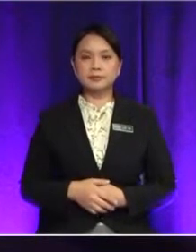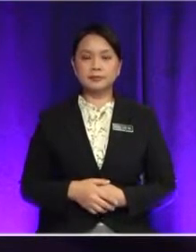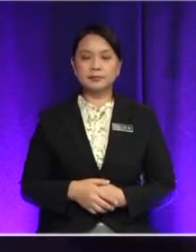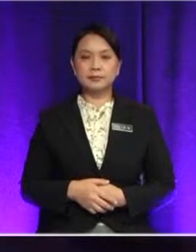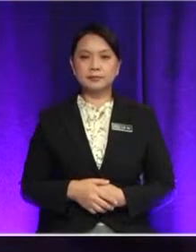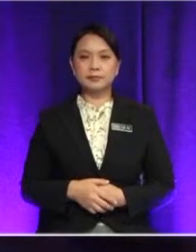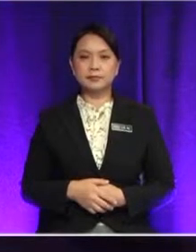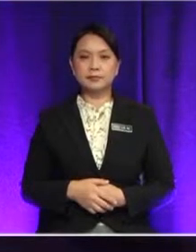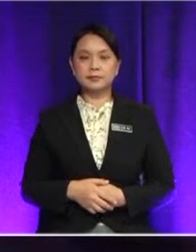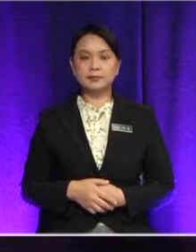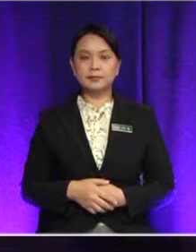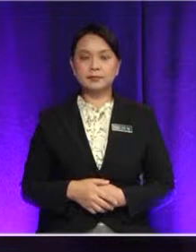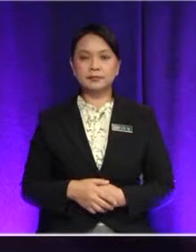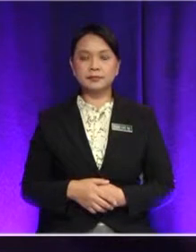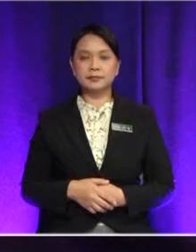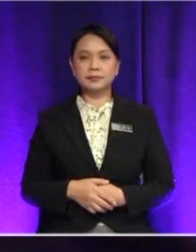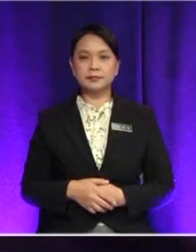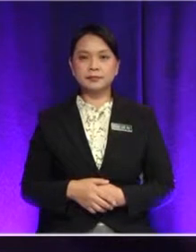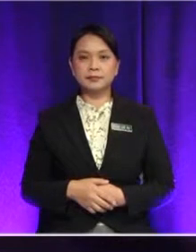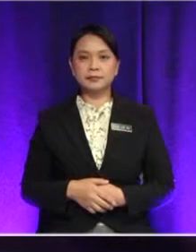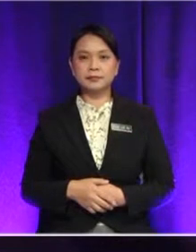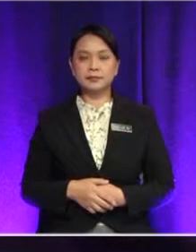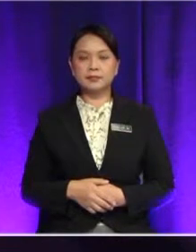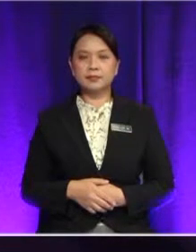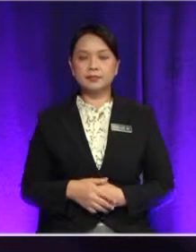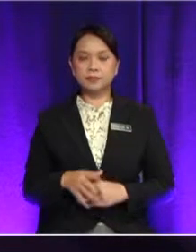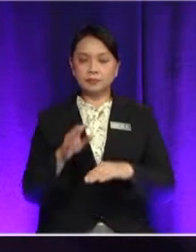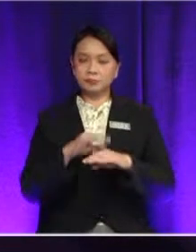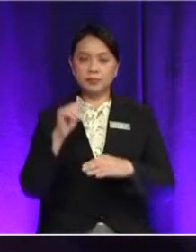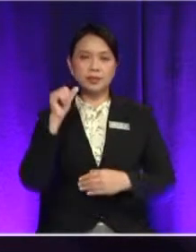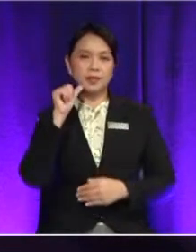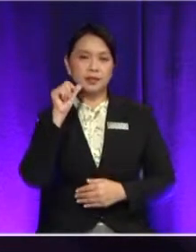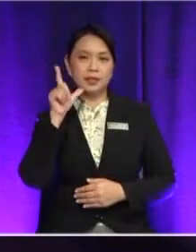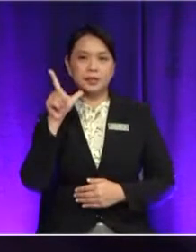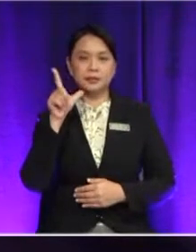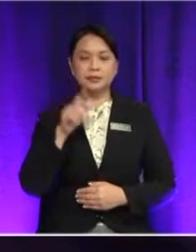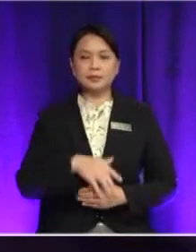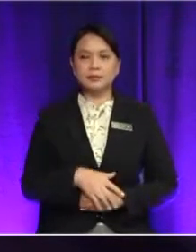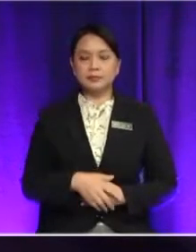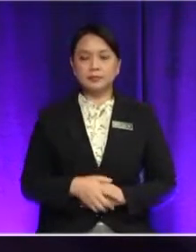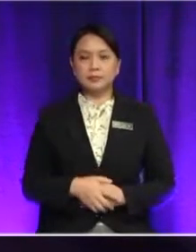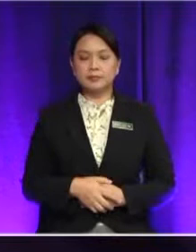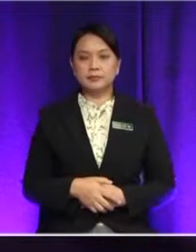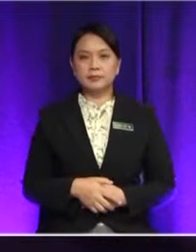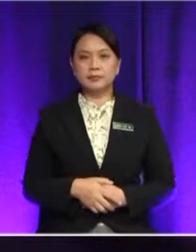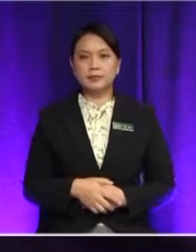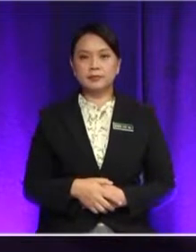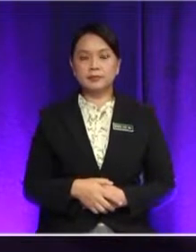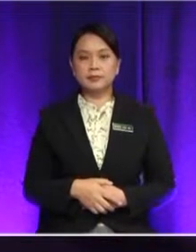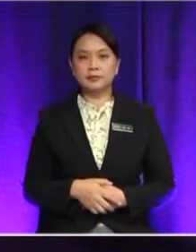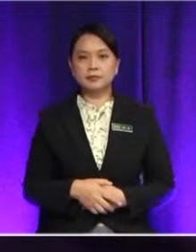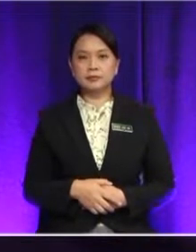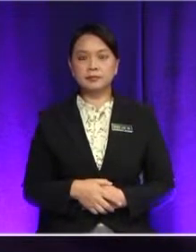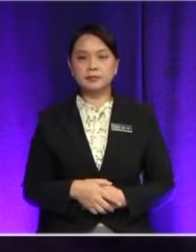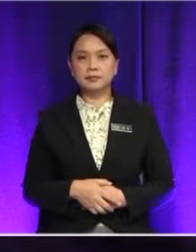Alia? Hi. Just call me Alia. Alia. Oh, so, Aisha. Right. Aisha. I think she's frizz. All